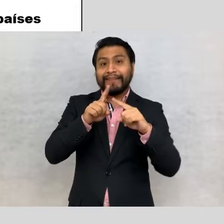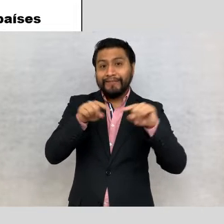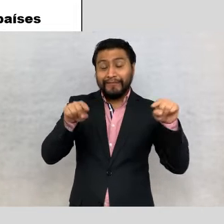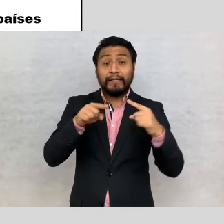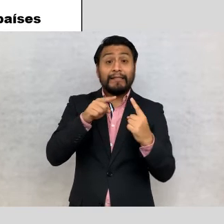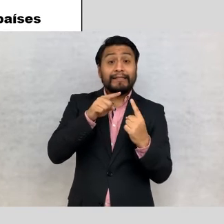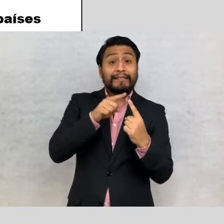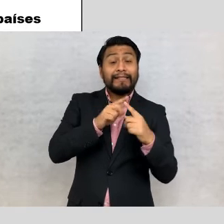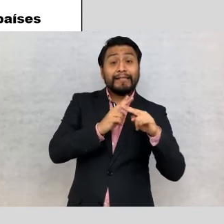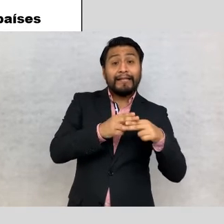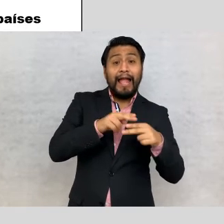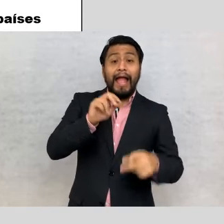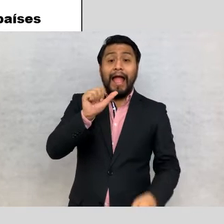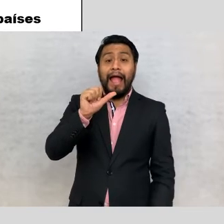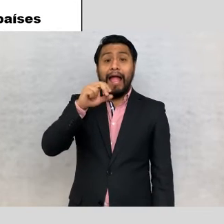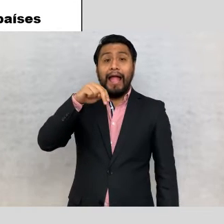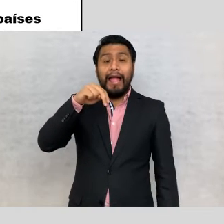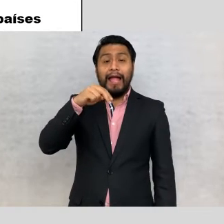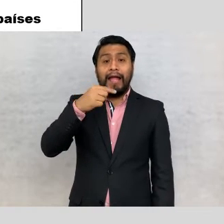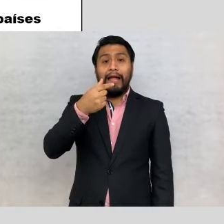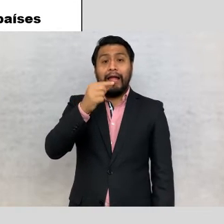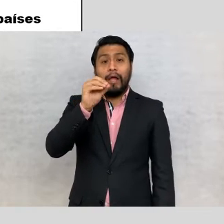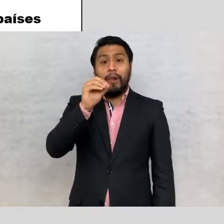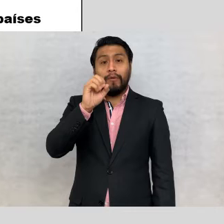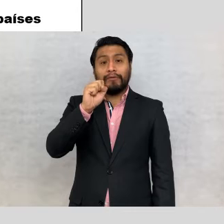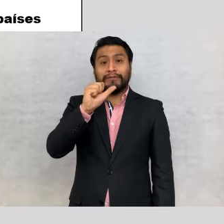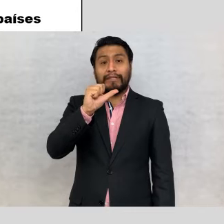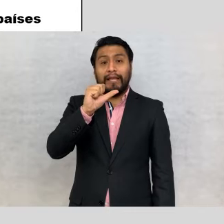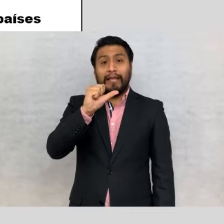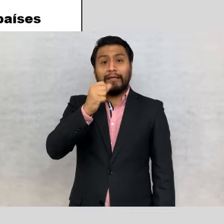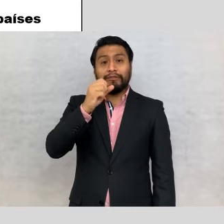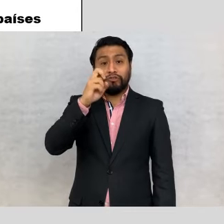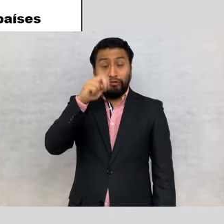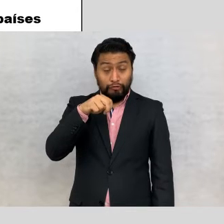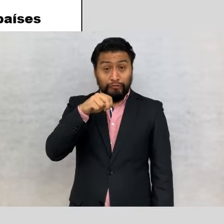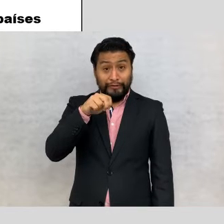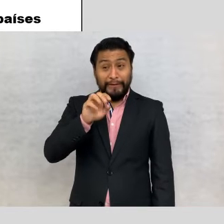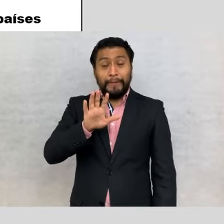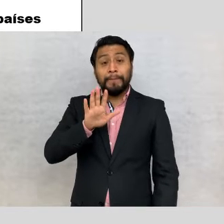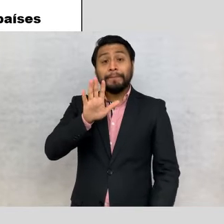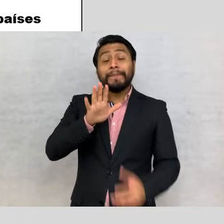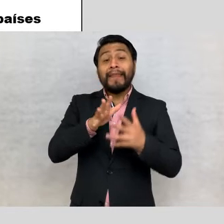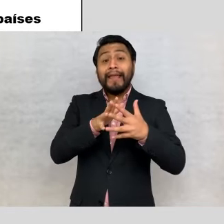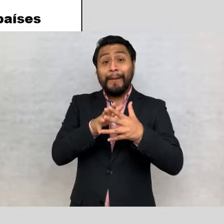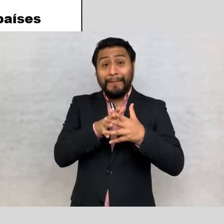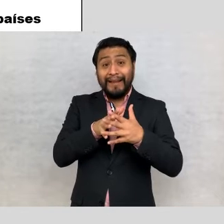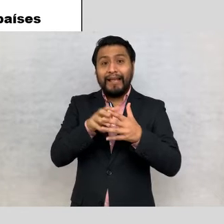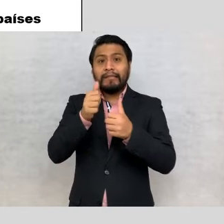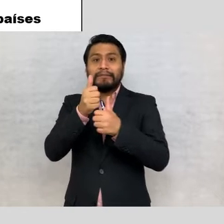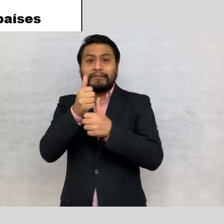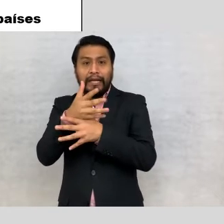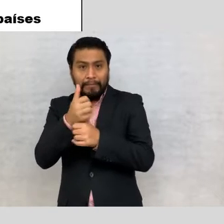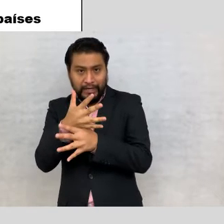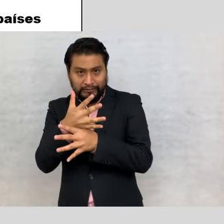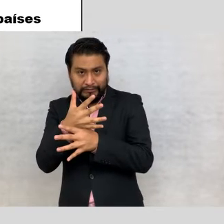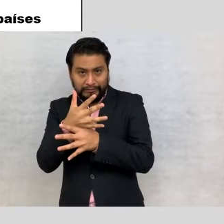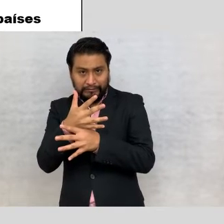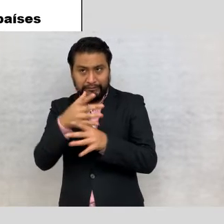called Anglo-Saxon, characteristic of North American and German applications, and